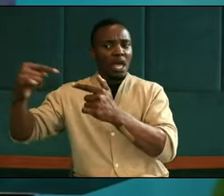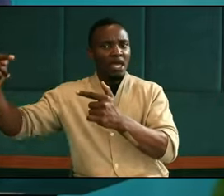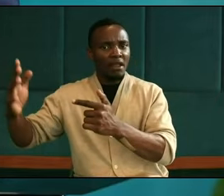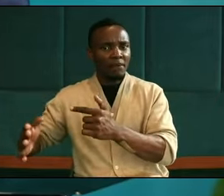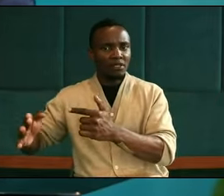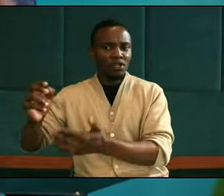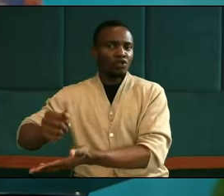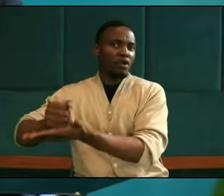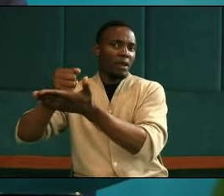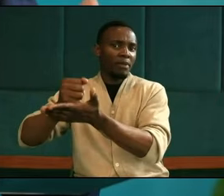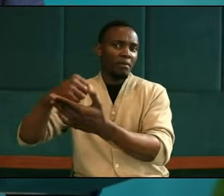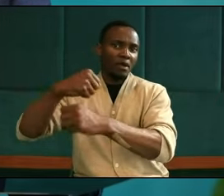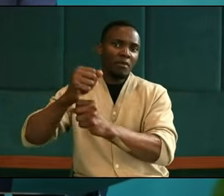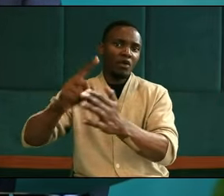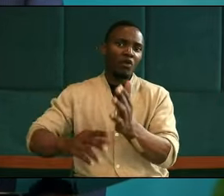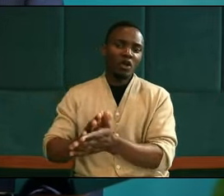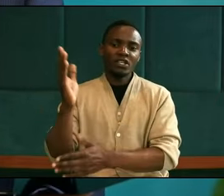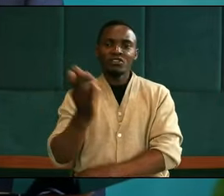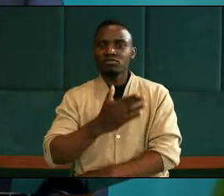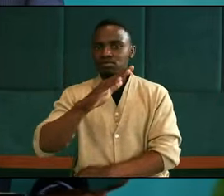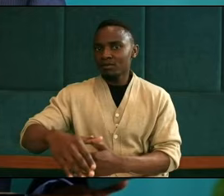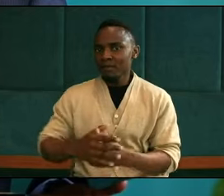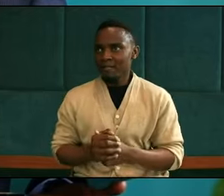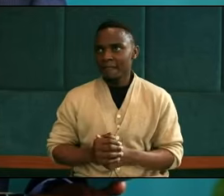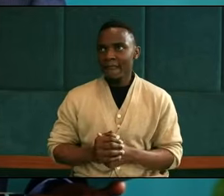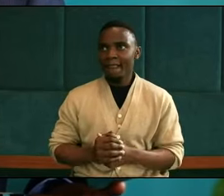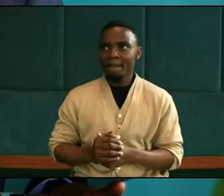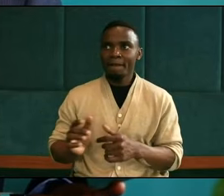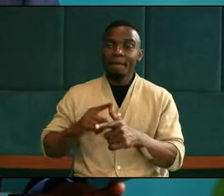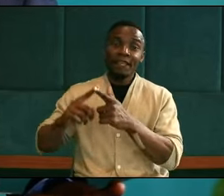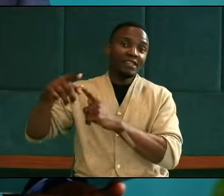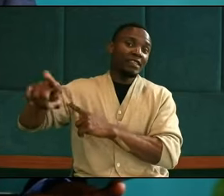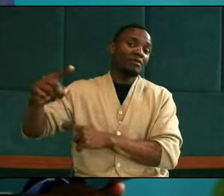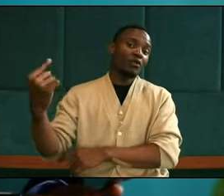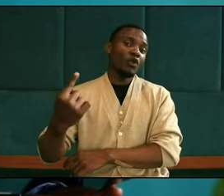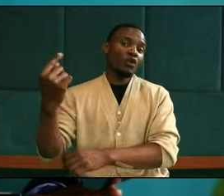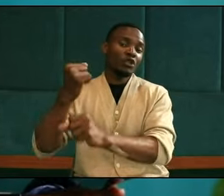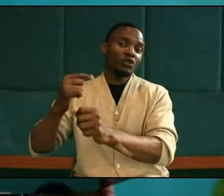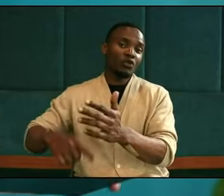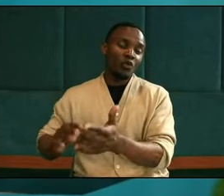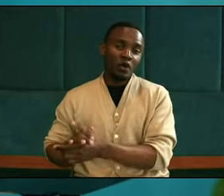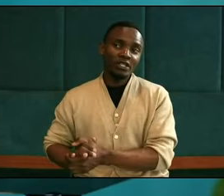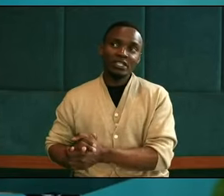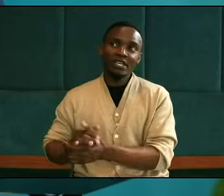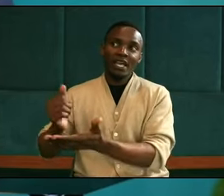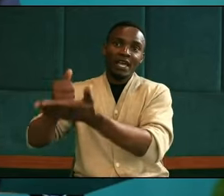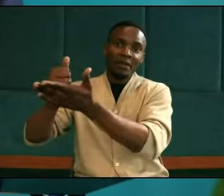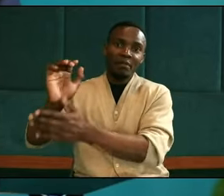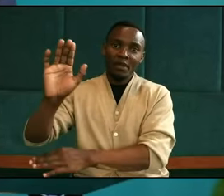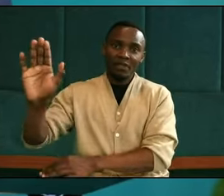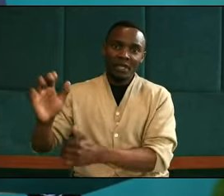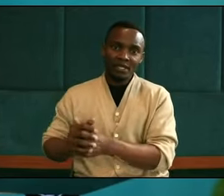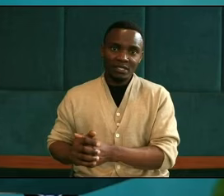their objects. And obviously, the Philistines will only sharpen their plows but not sharpen